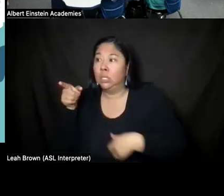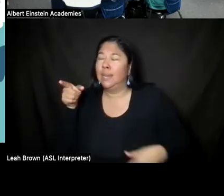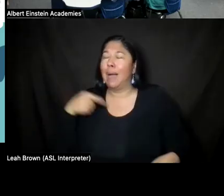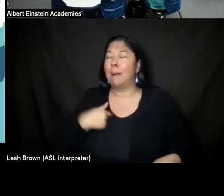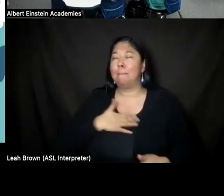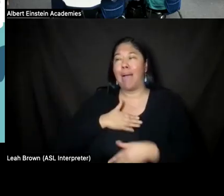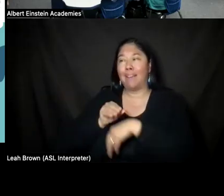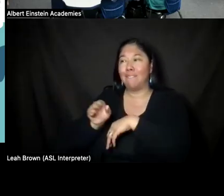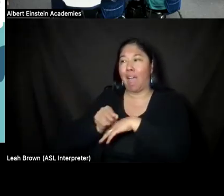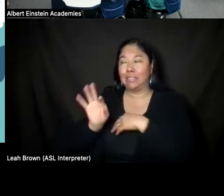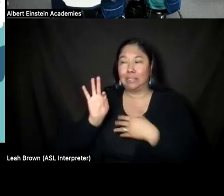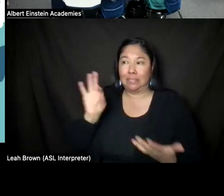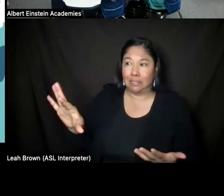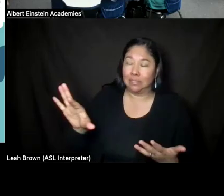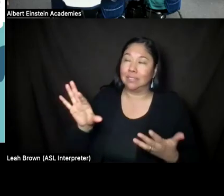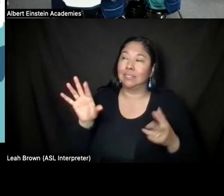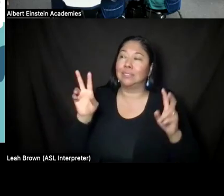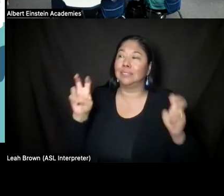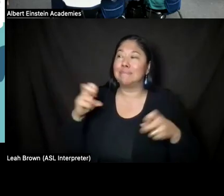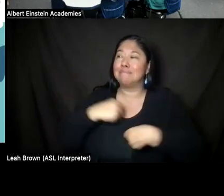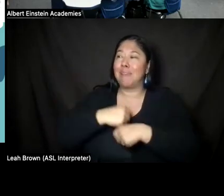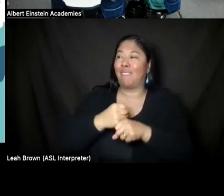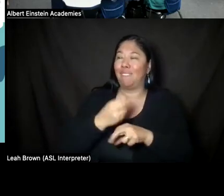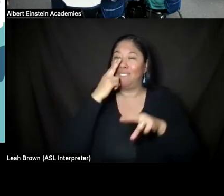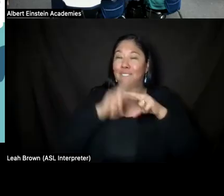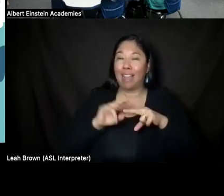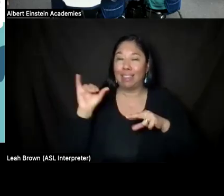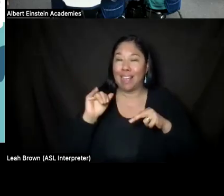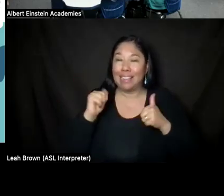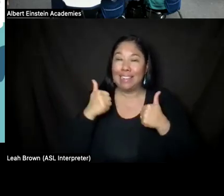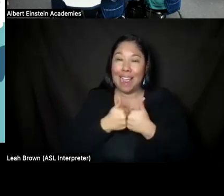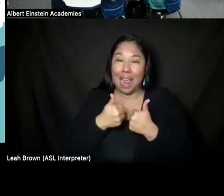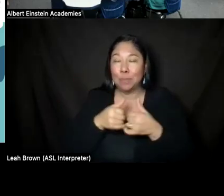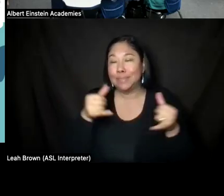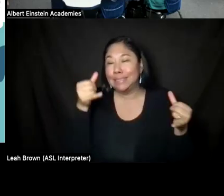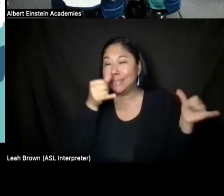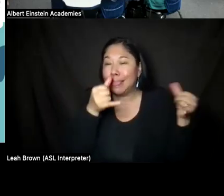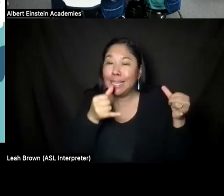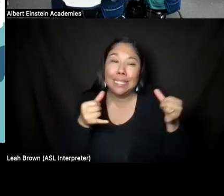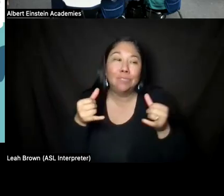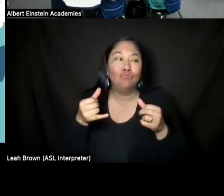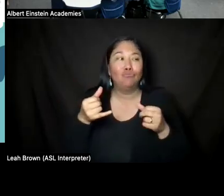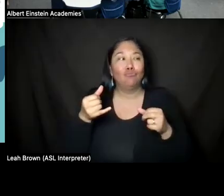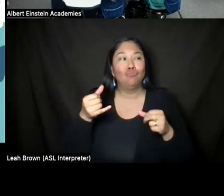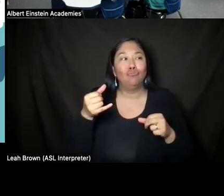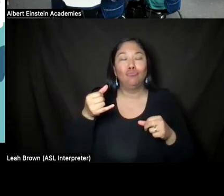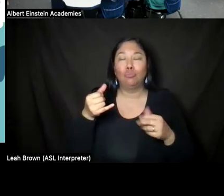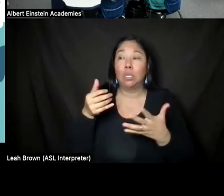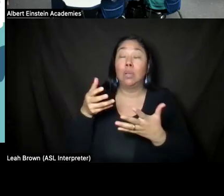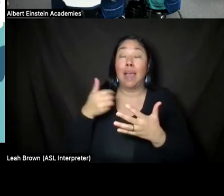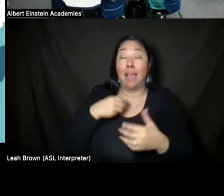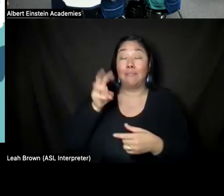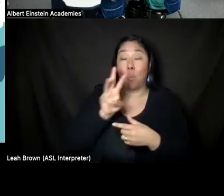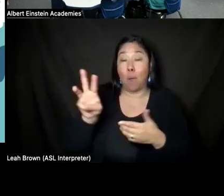is always to make it a game as much as you can. To make it silly, to make it fun. There's websites. There's a website